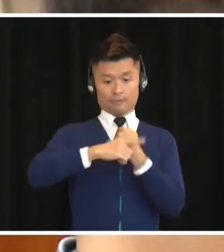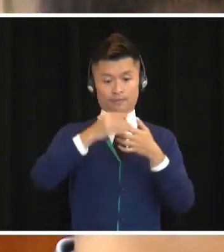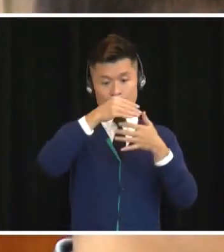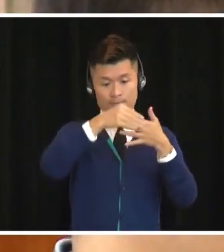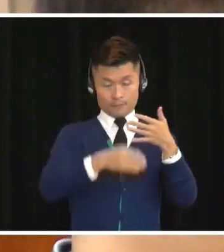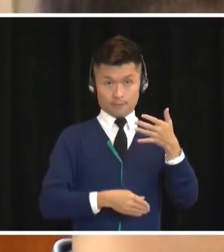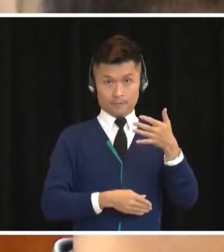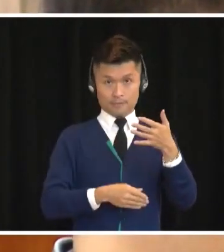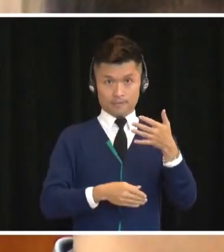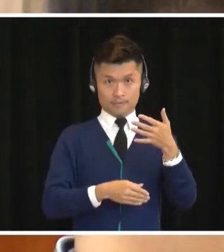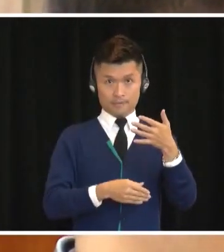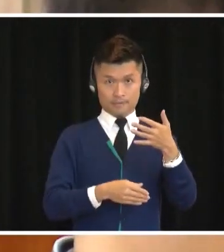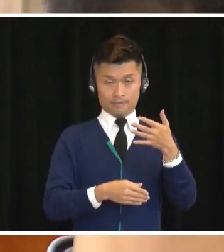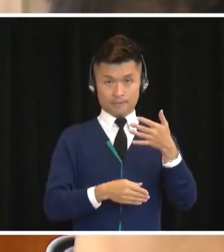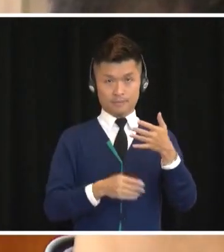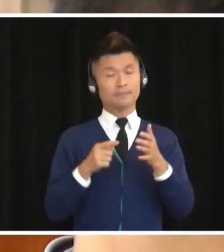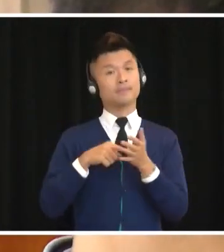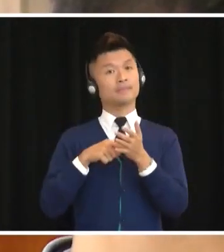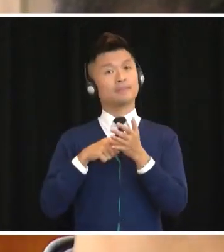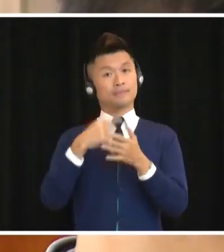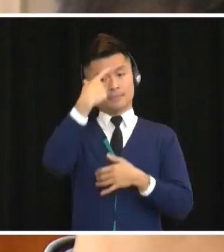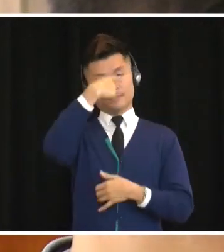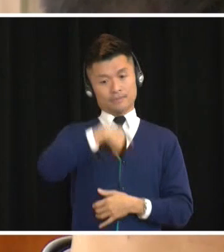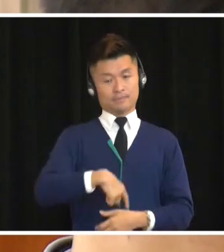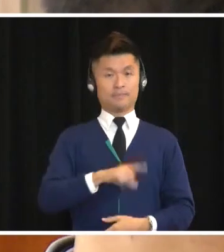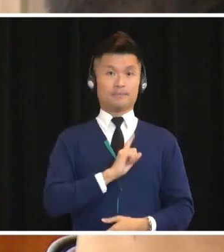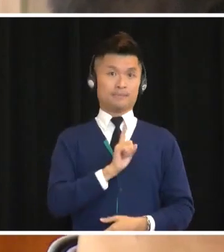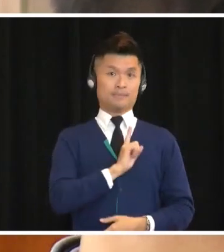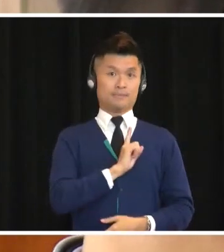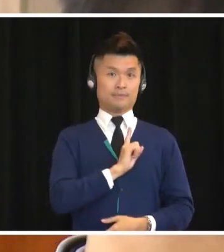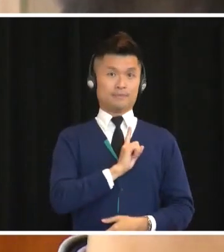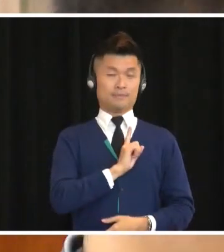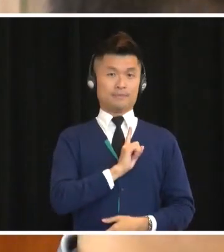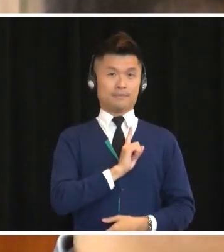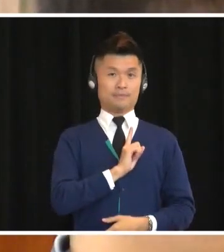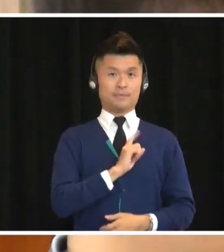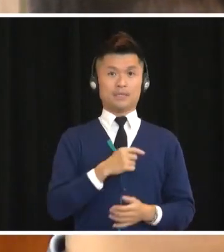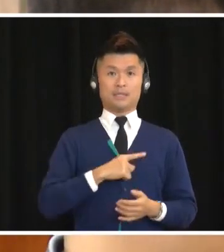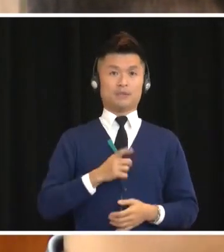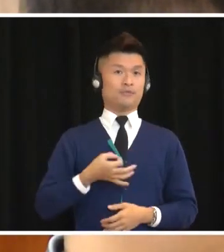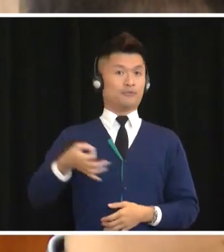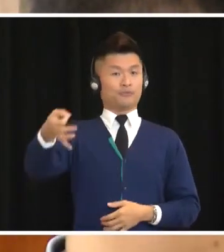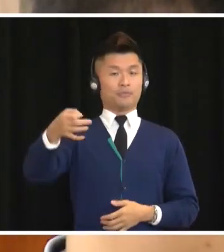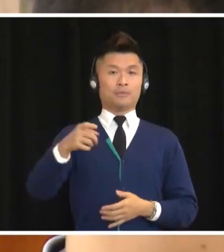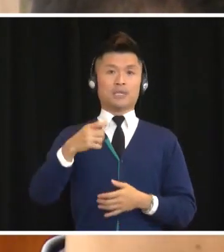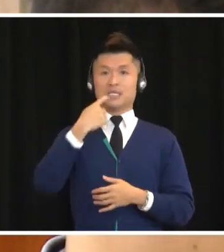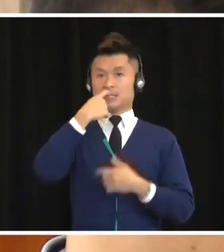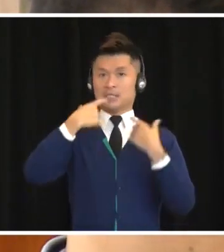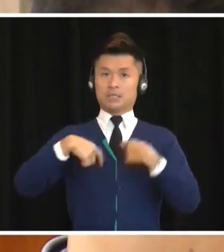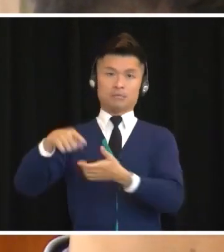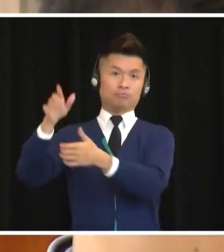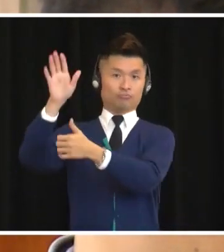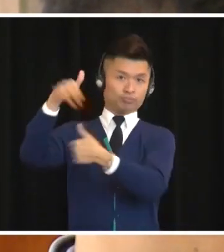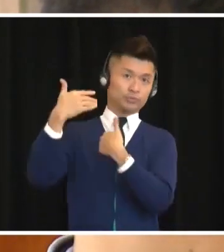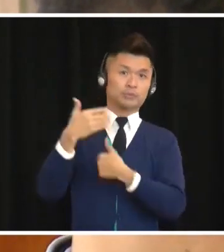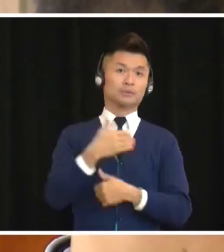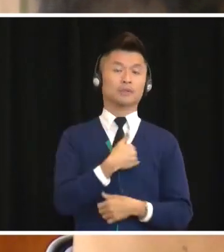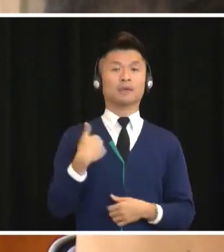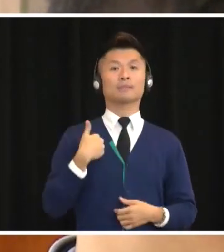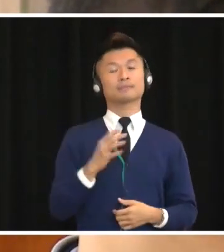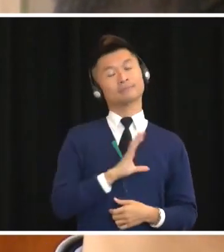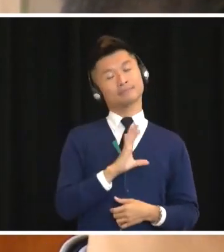earlier. As for legal aid, in principle, the child